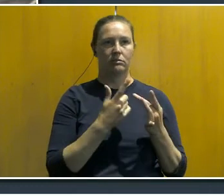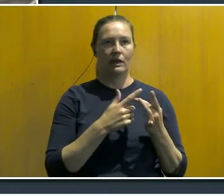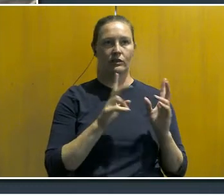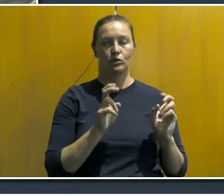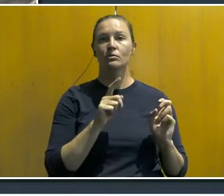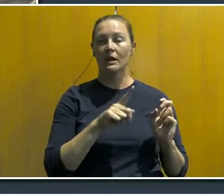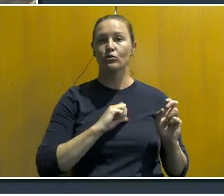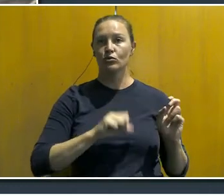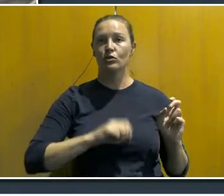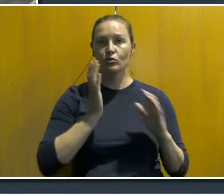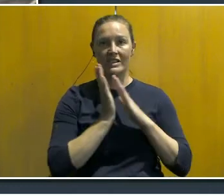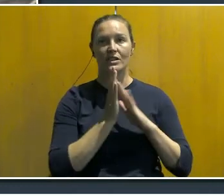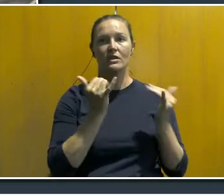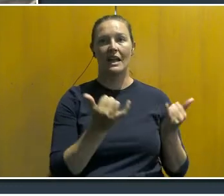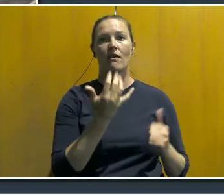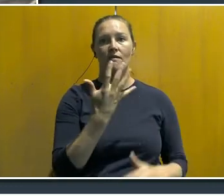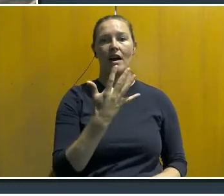is now